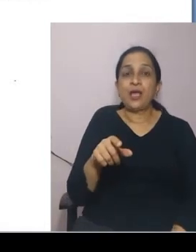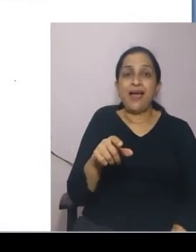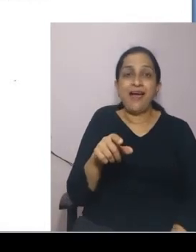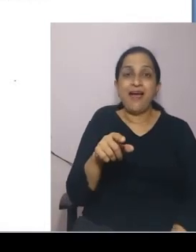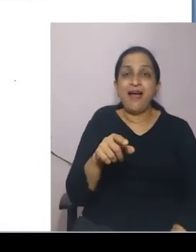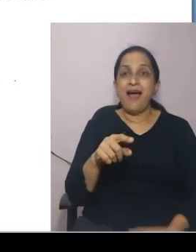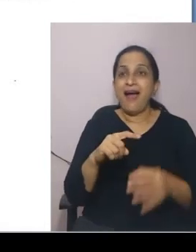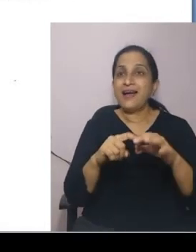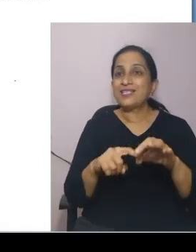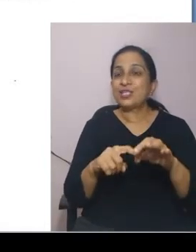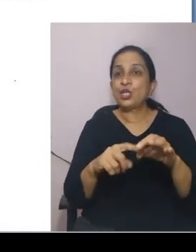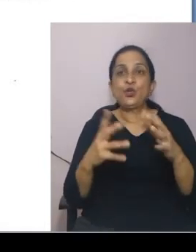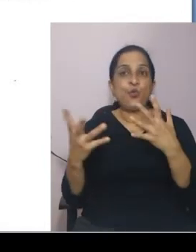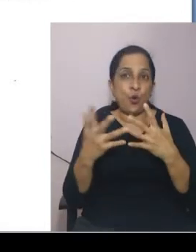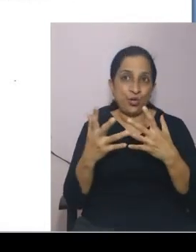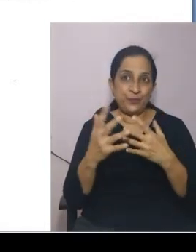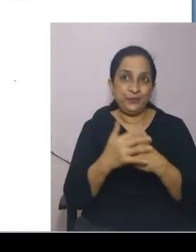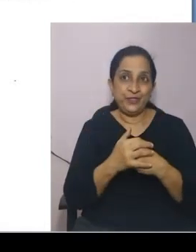Now here